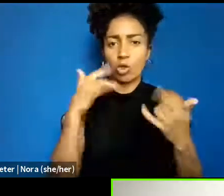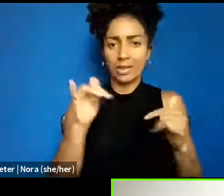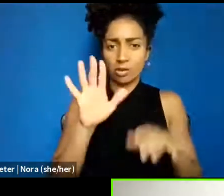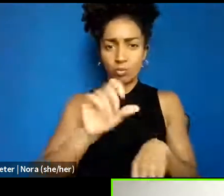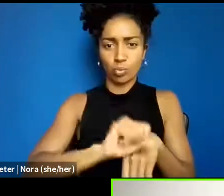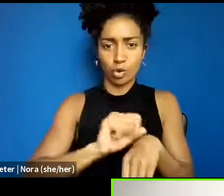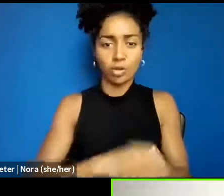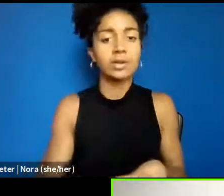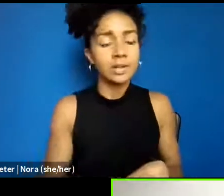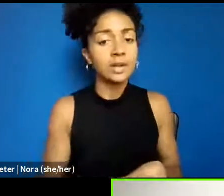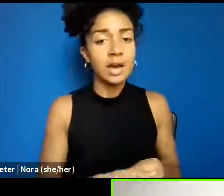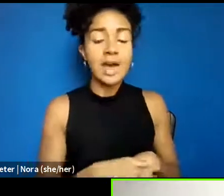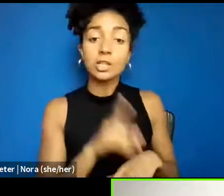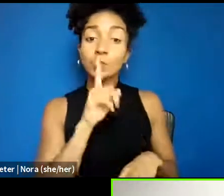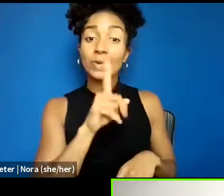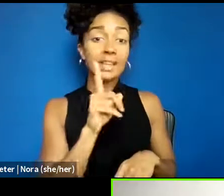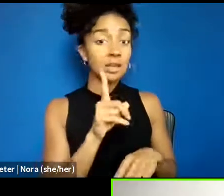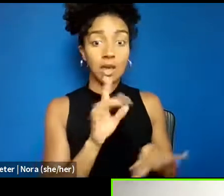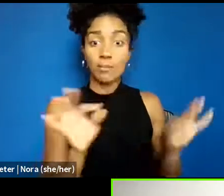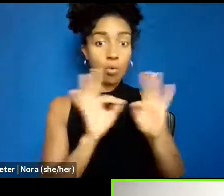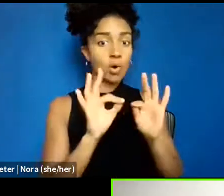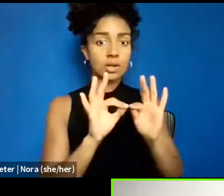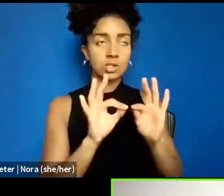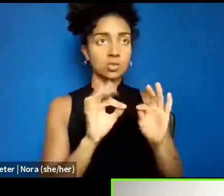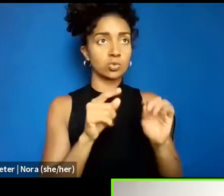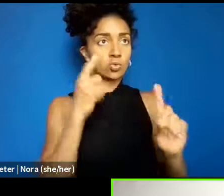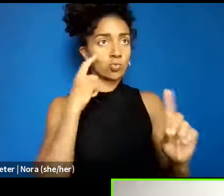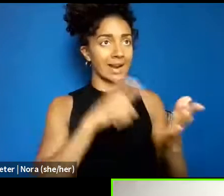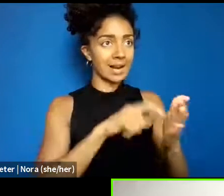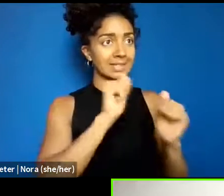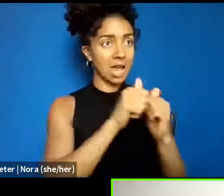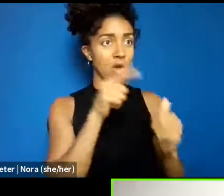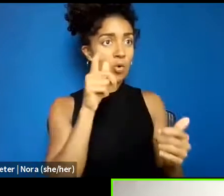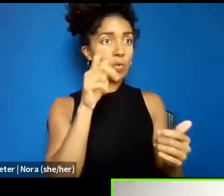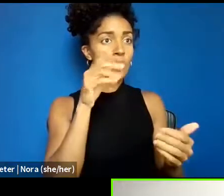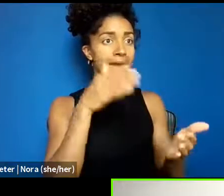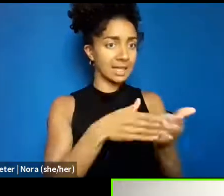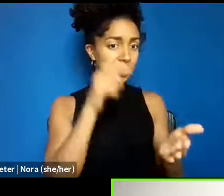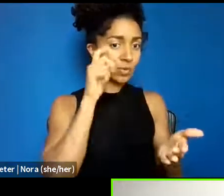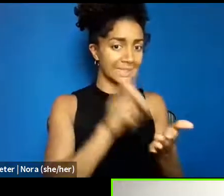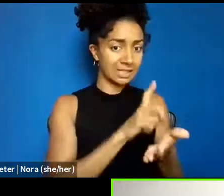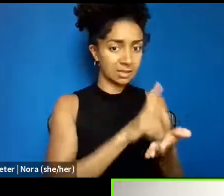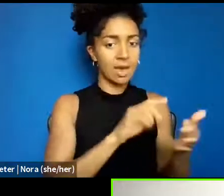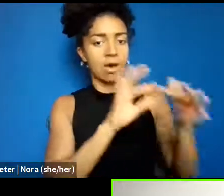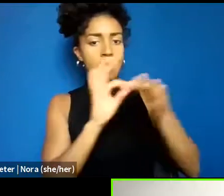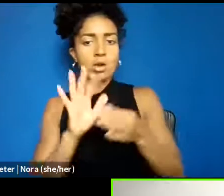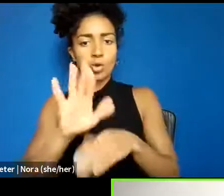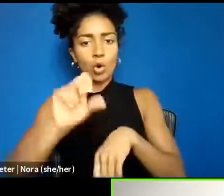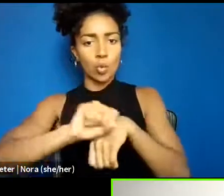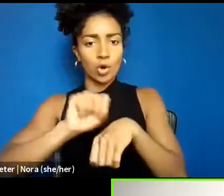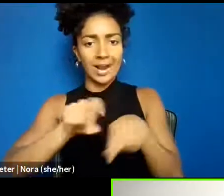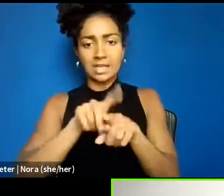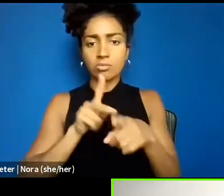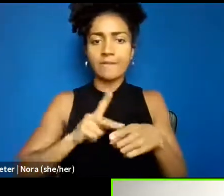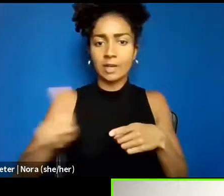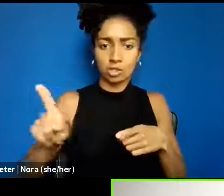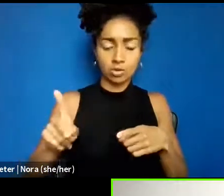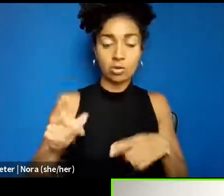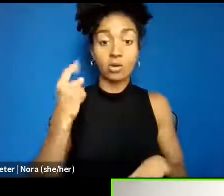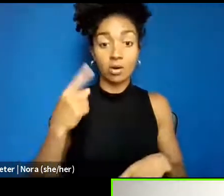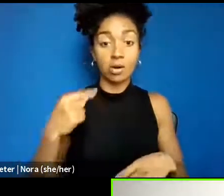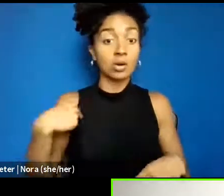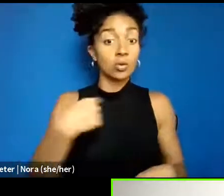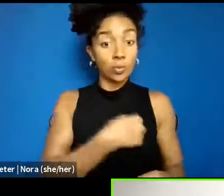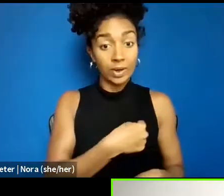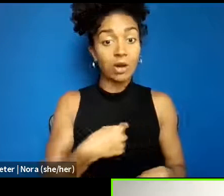as a professional, and it's specifically around really continuously evaluating our systems,